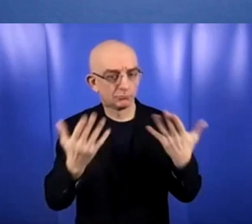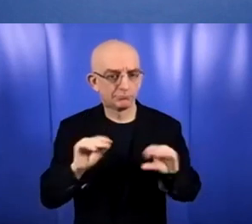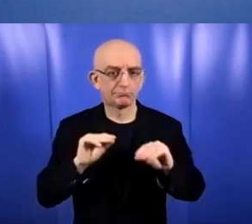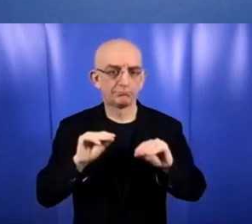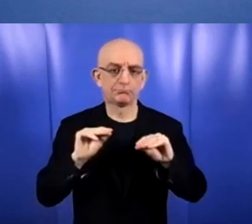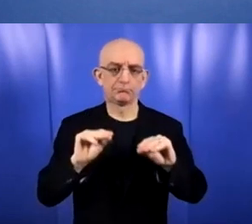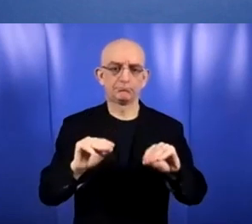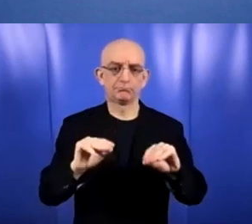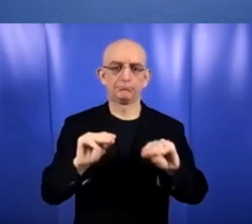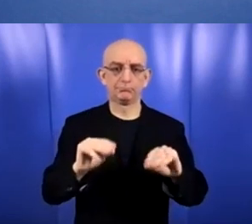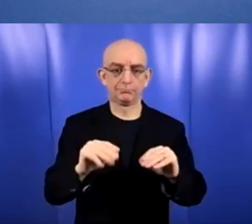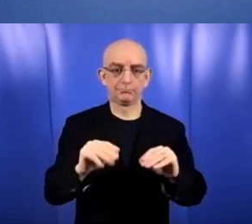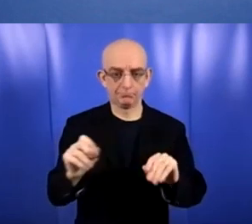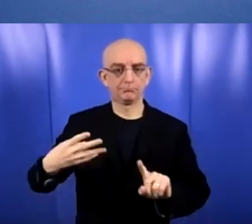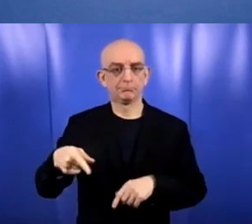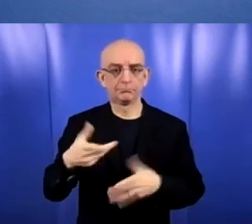durable solutions, Rachel.